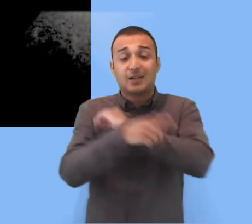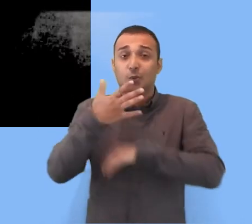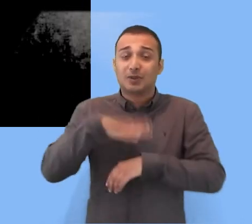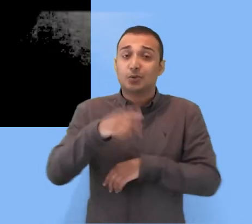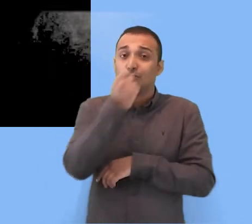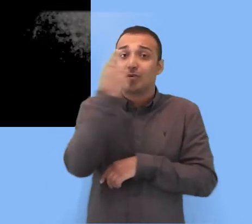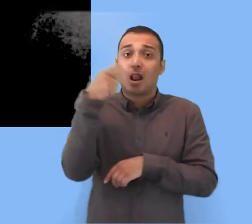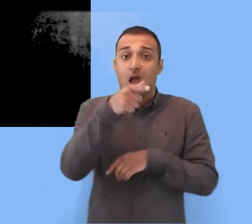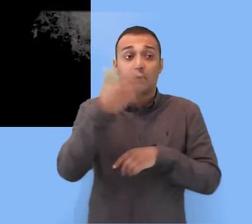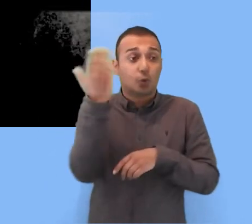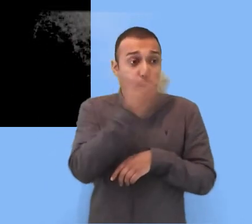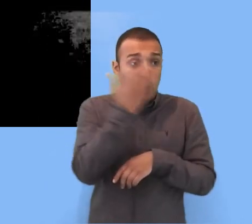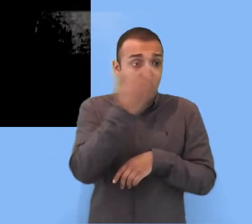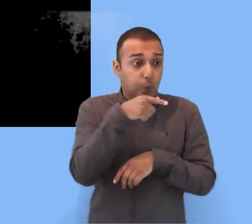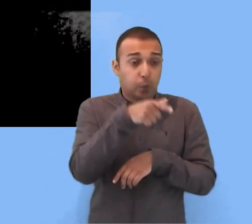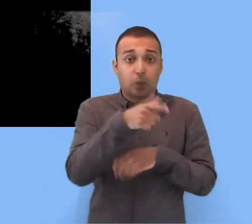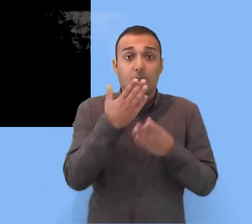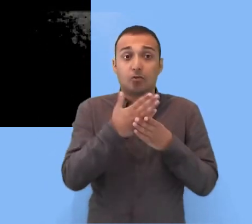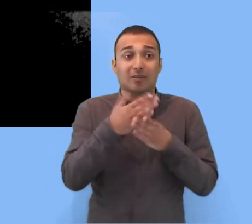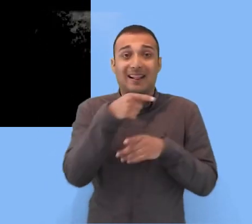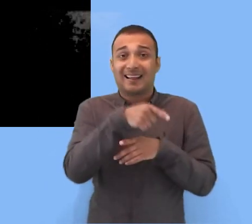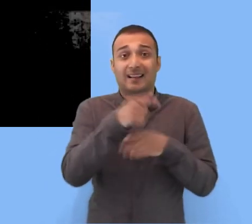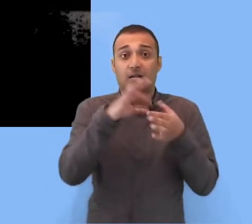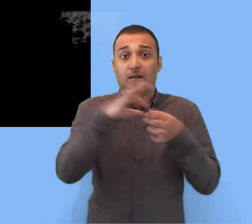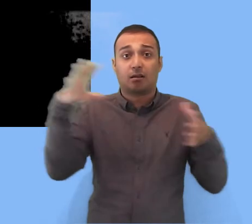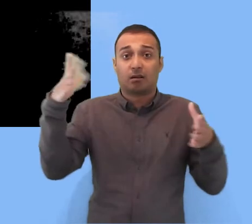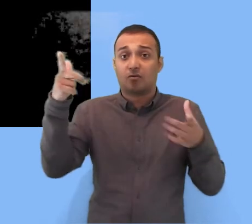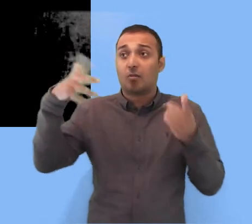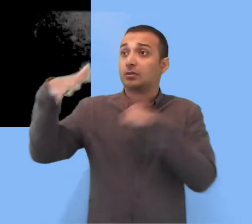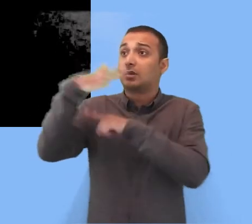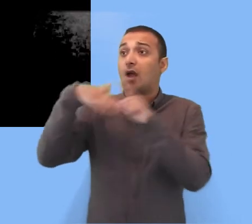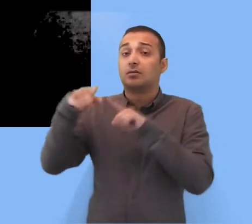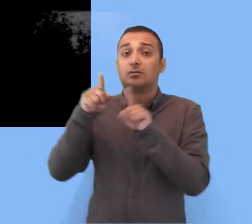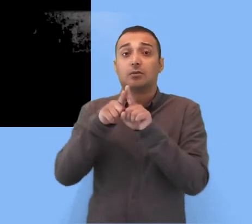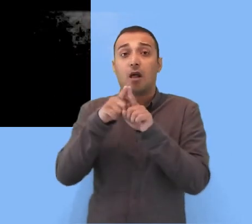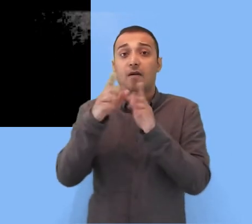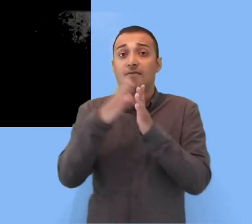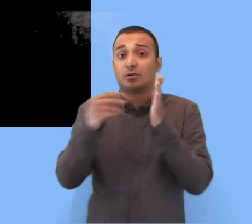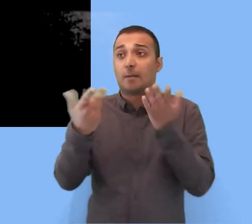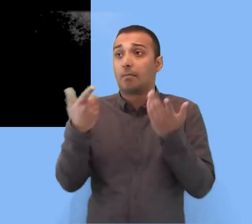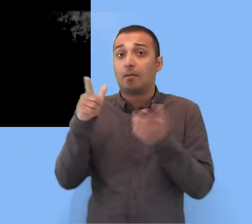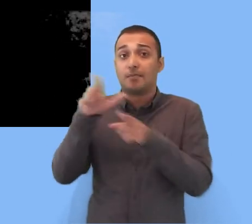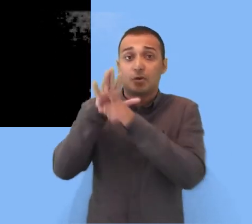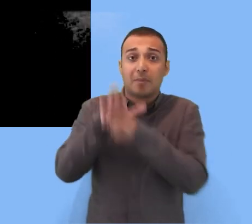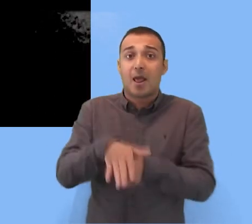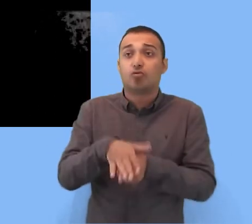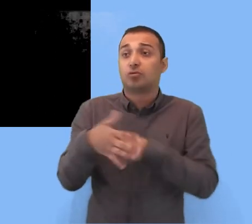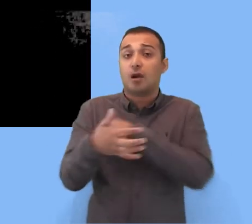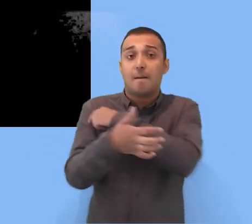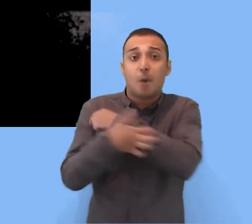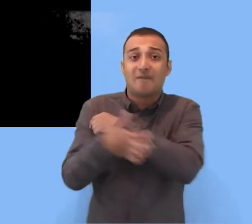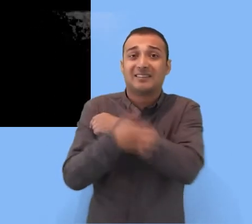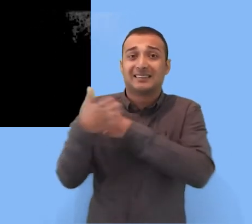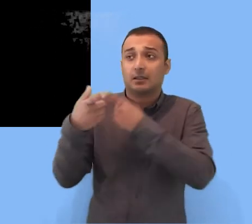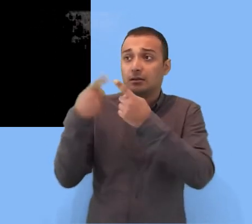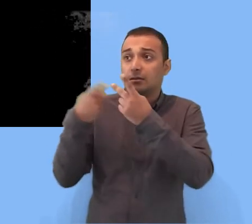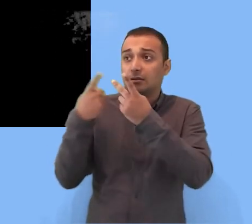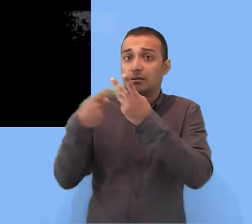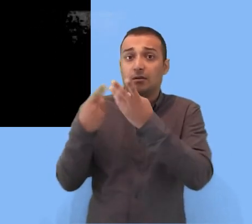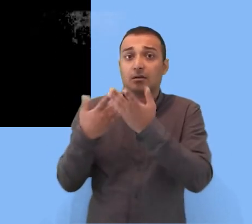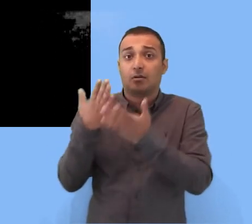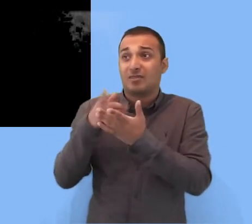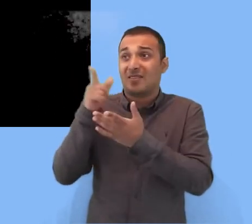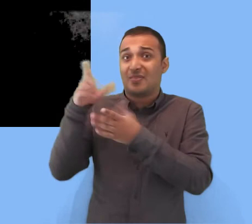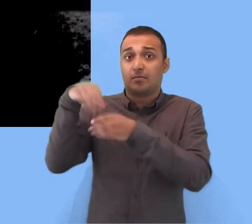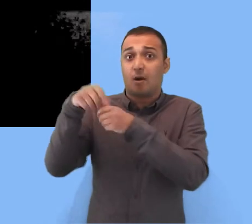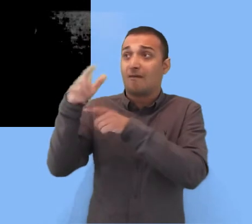rest of society. So addressing issues of discrimination, addressing issues of poverty, it's all part of a piece. And I am not saying that